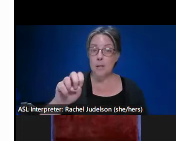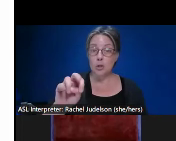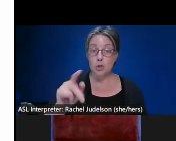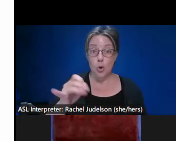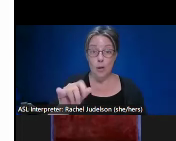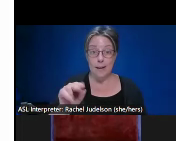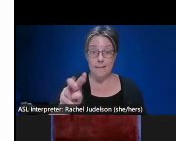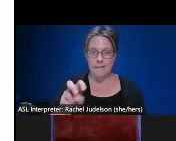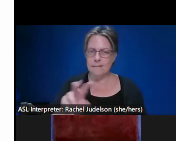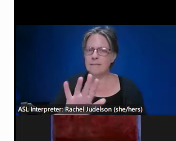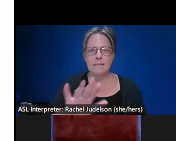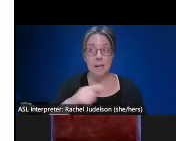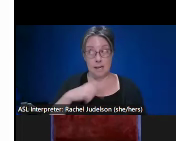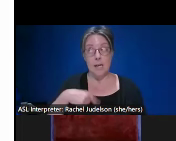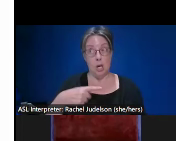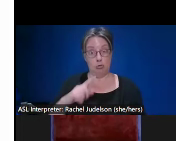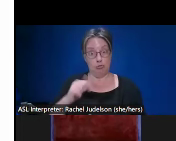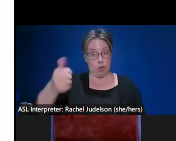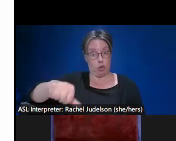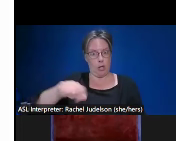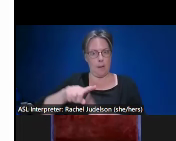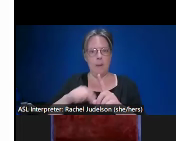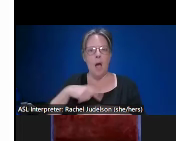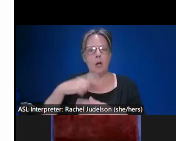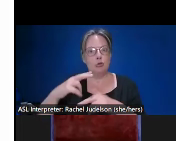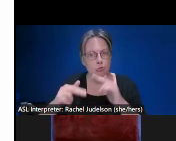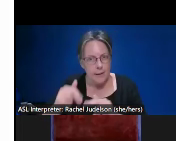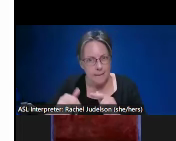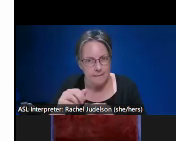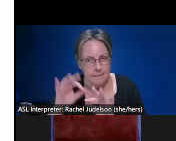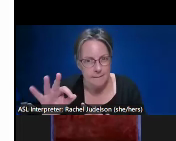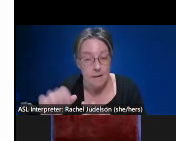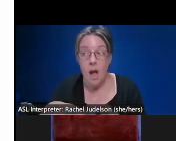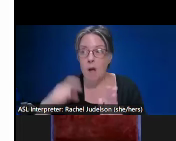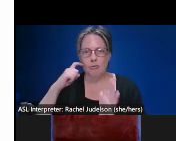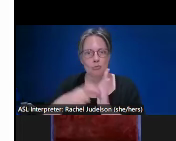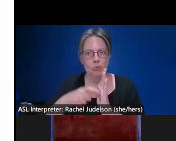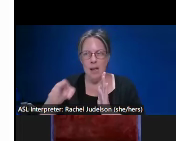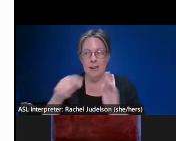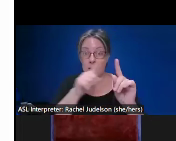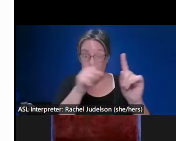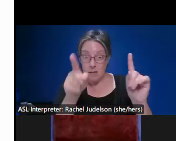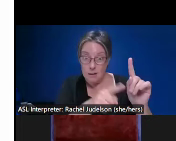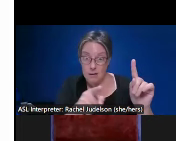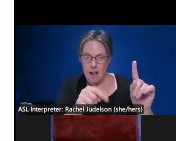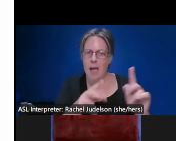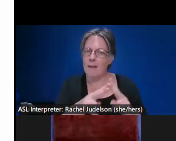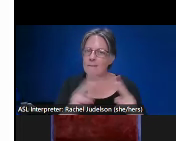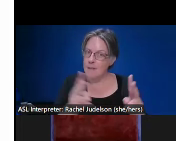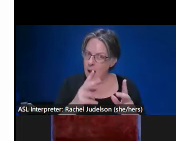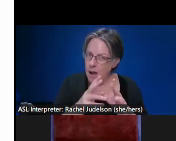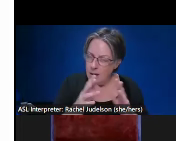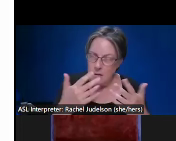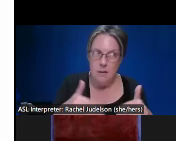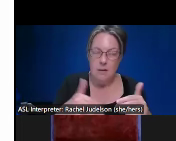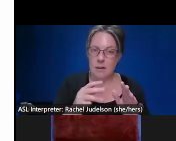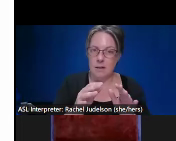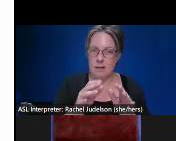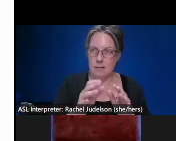it's a constructive rejection. It says, I recognize the value of the intent, of the goal, but you didn't